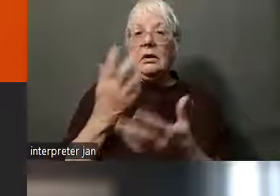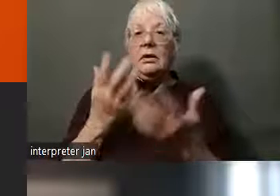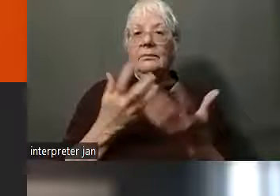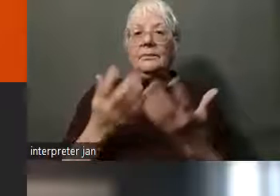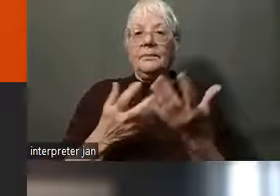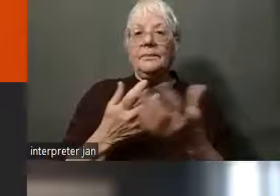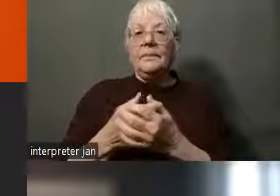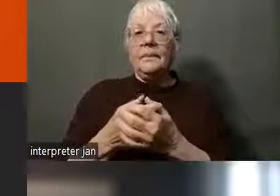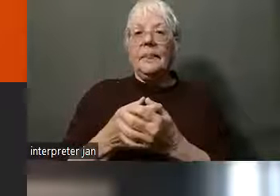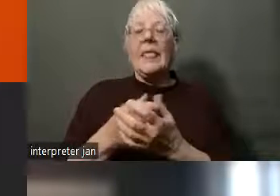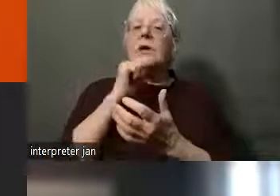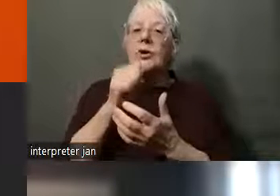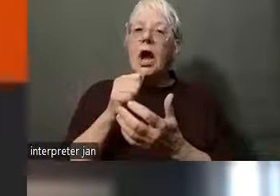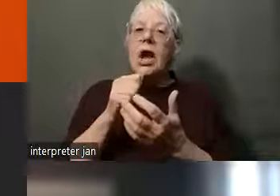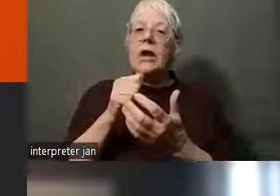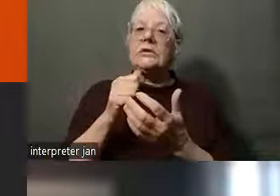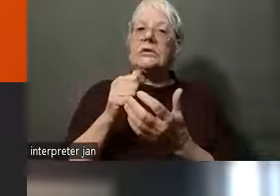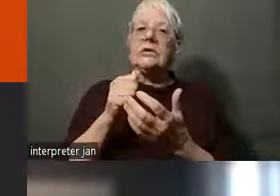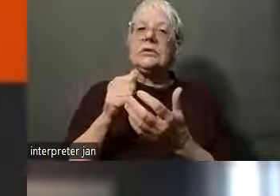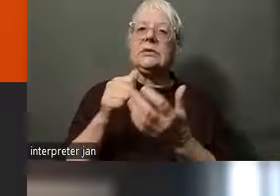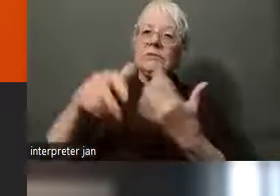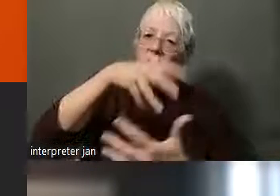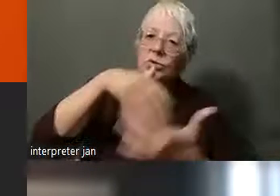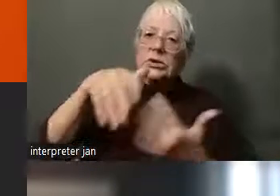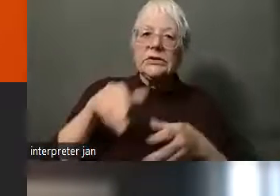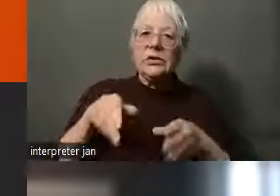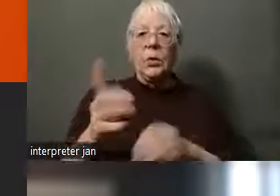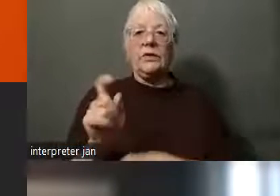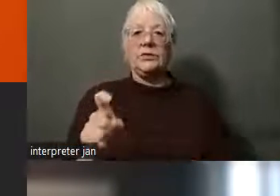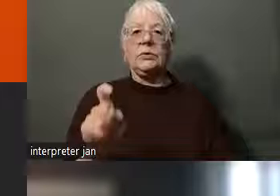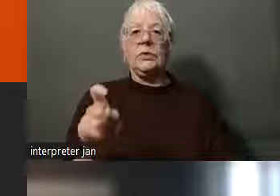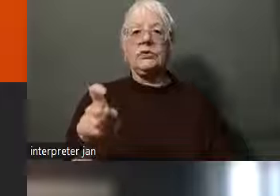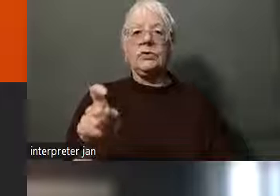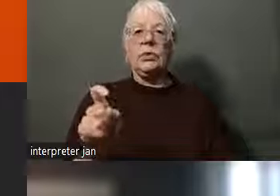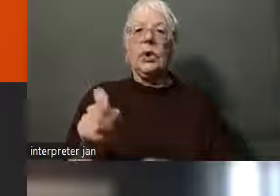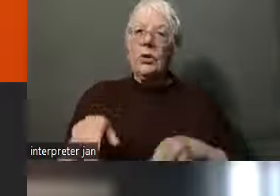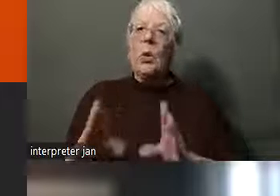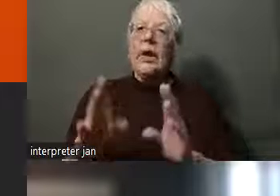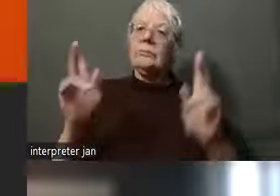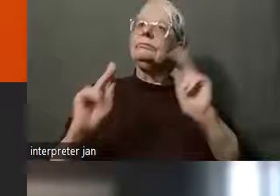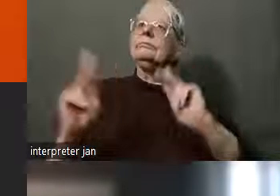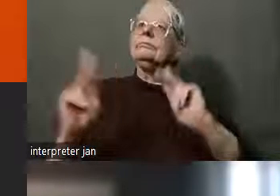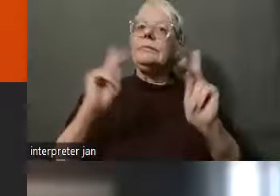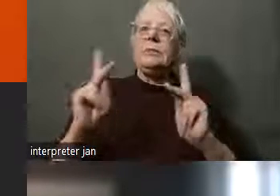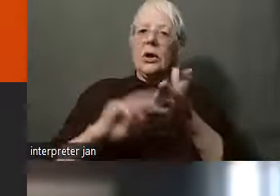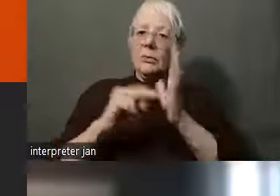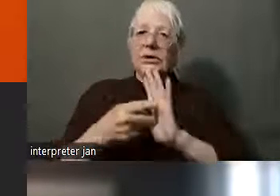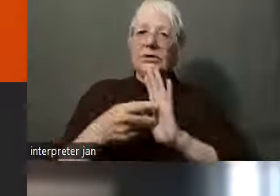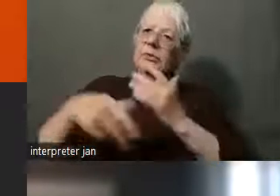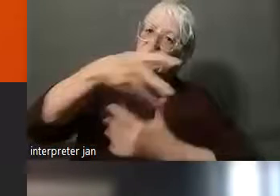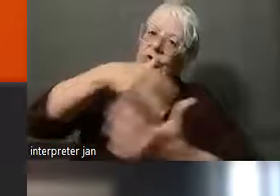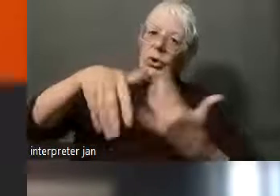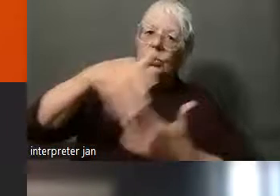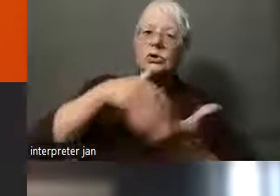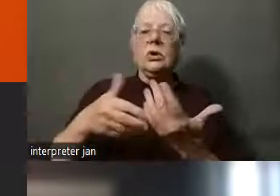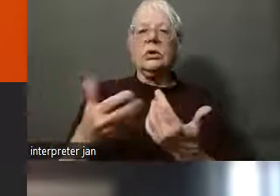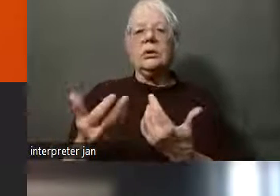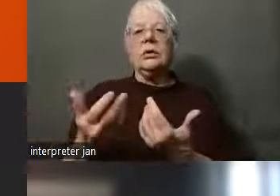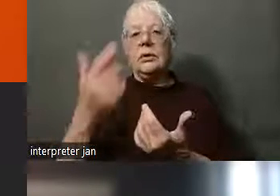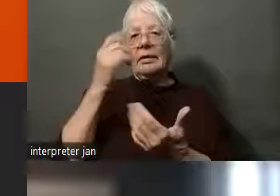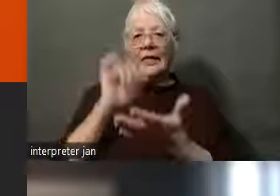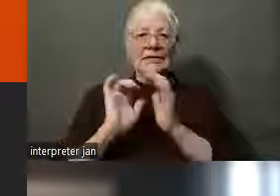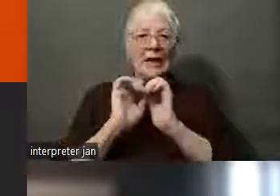They're not socializing the way they're supposed to, and we were meant to be social creatures. That's the way we were created, and because of this, a lot